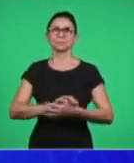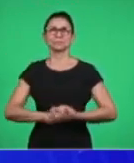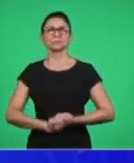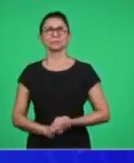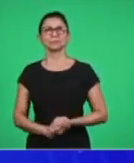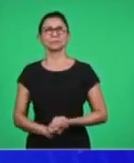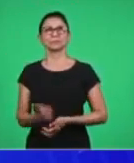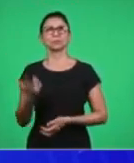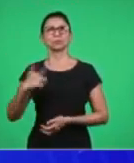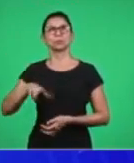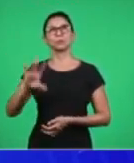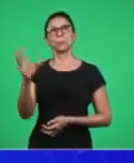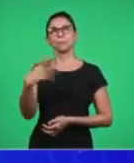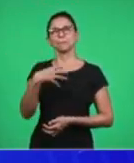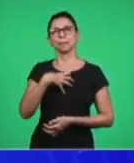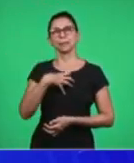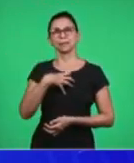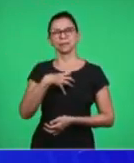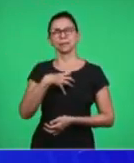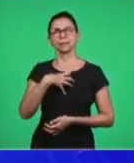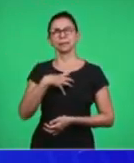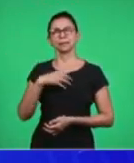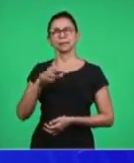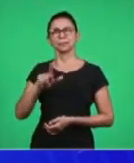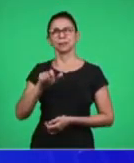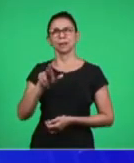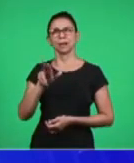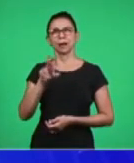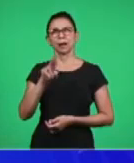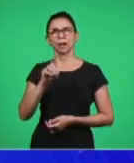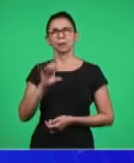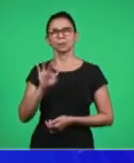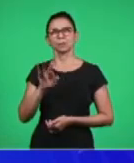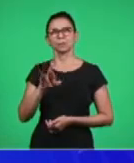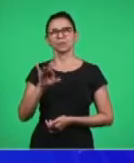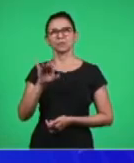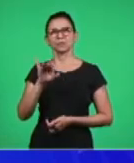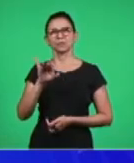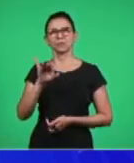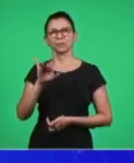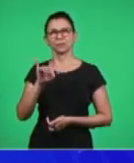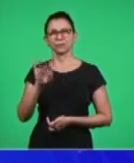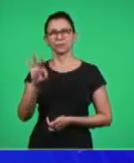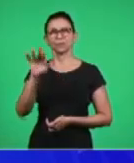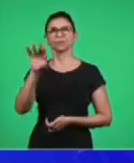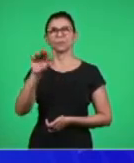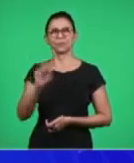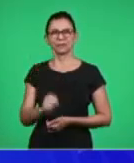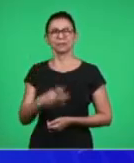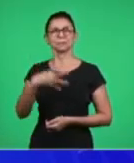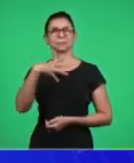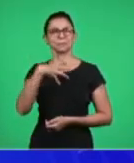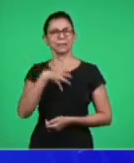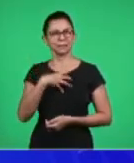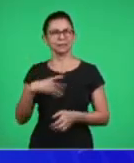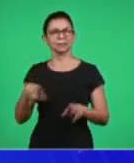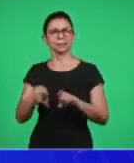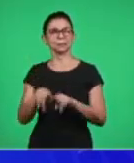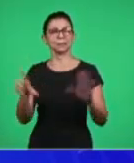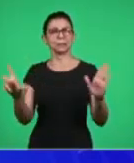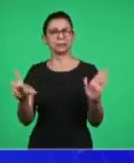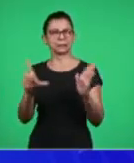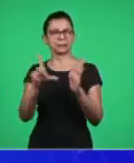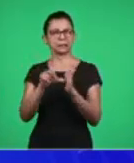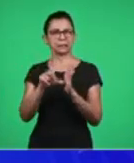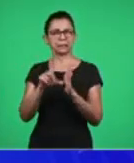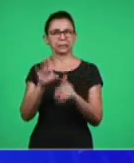Lauro de Freitas, Gisaboro, in the region of Bahia, in the state of Bahia, in Linares, in the state of